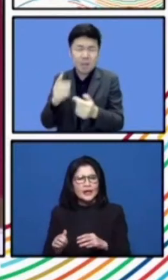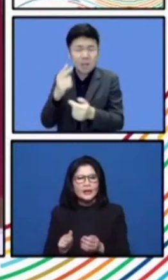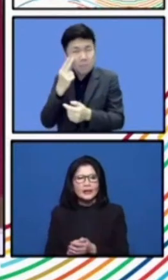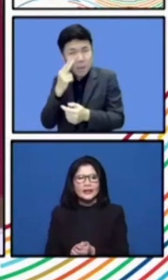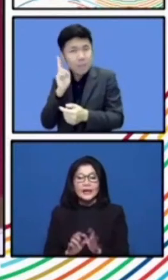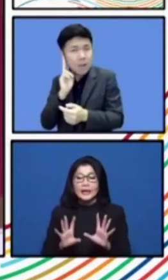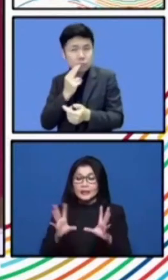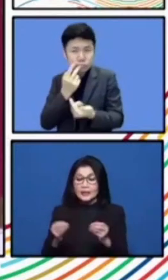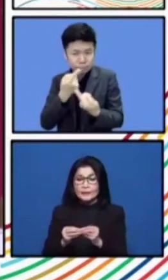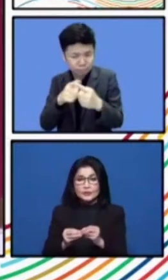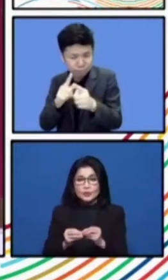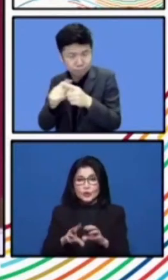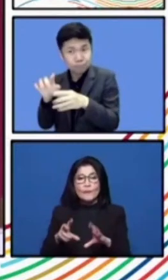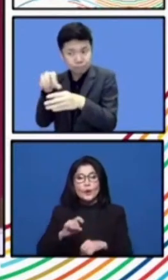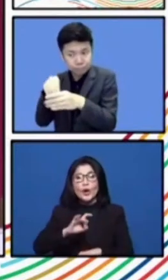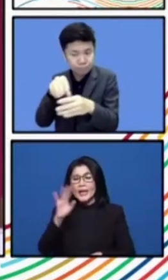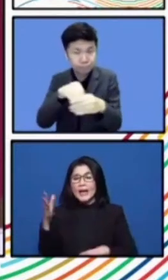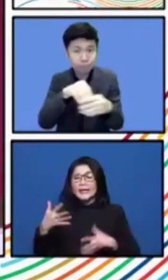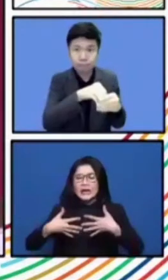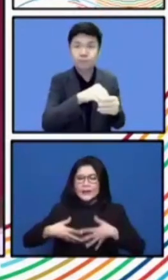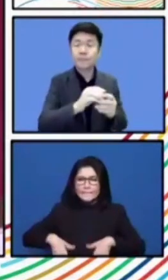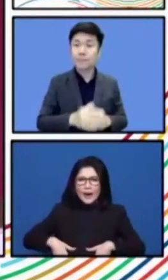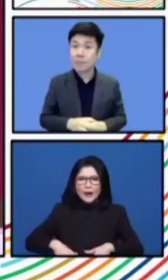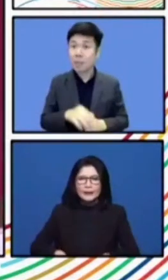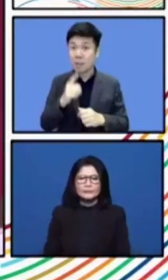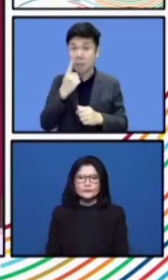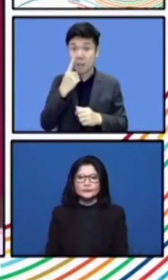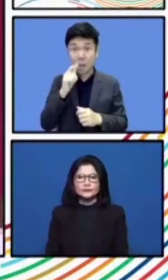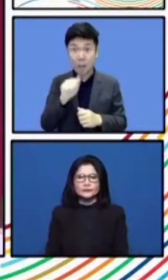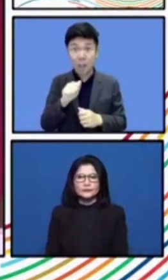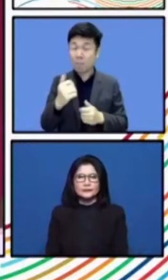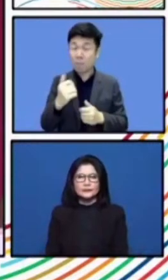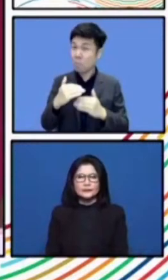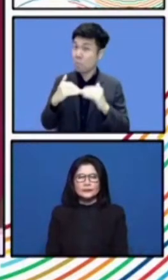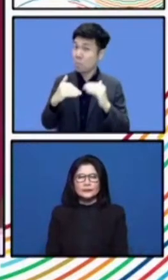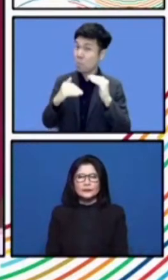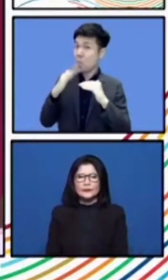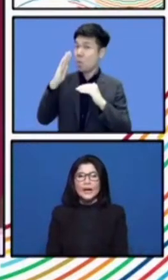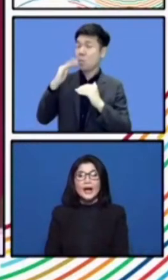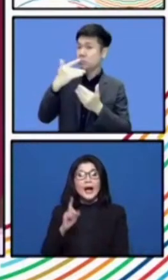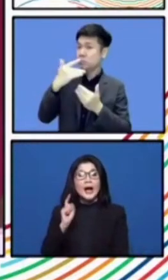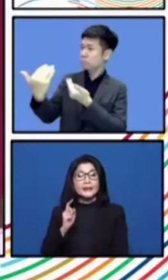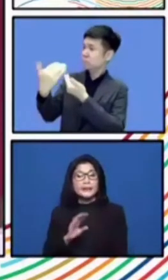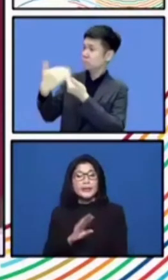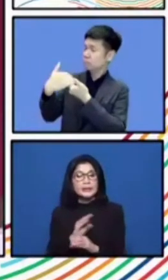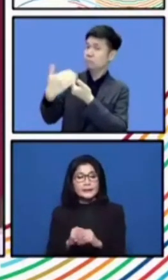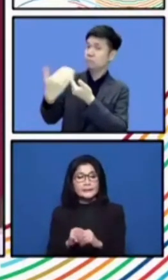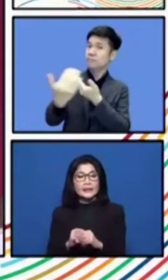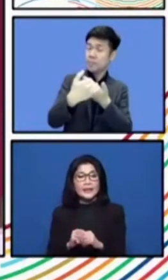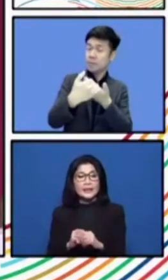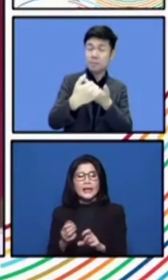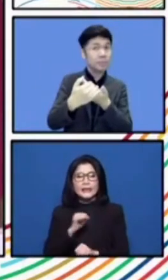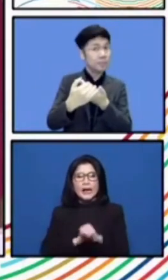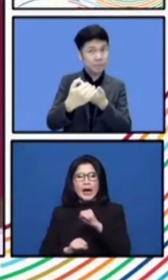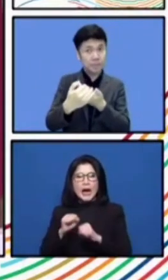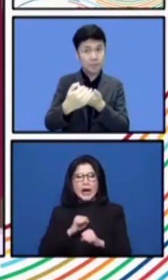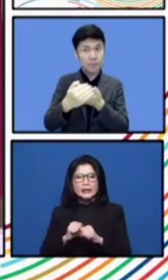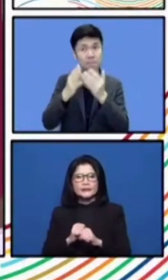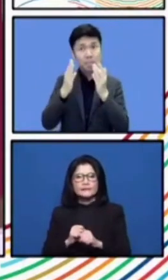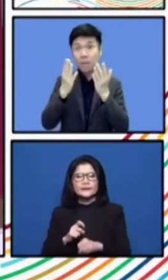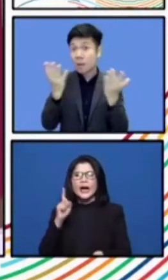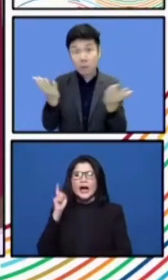person with disability and effective and meaningful participation likewise a humanized bed approach